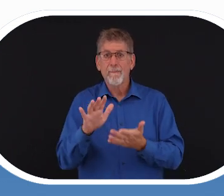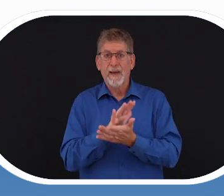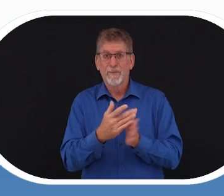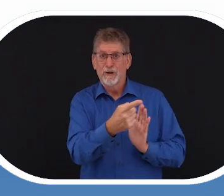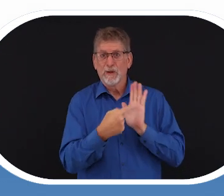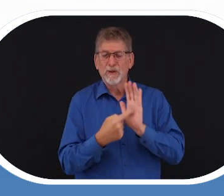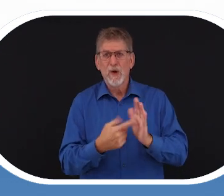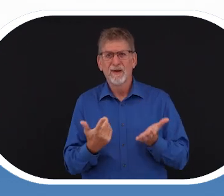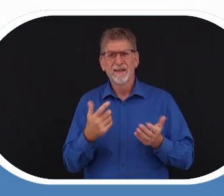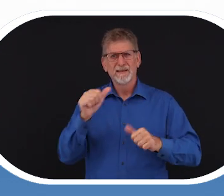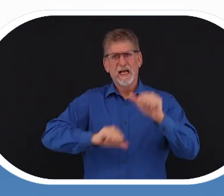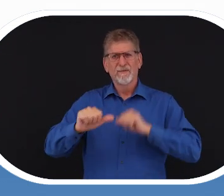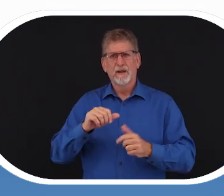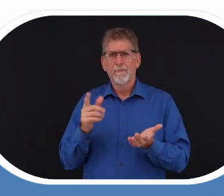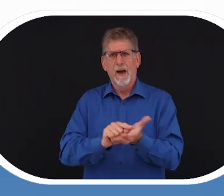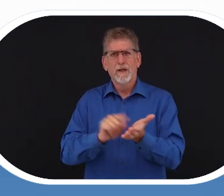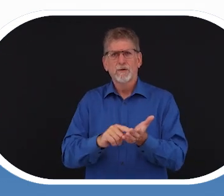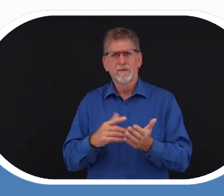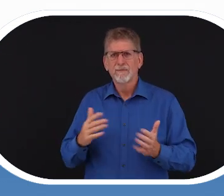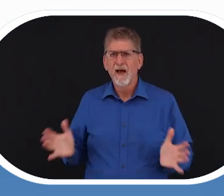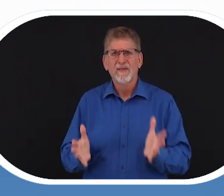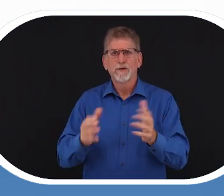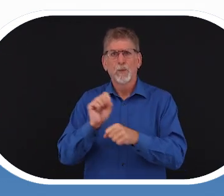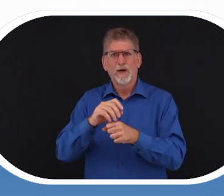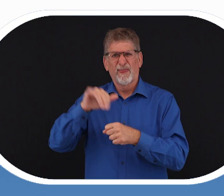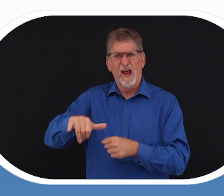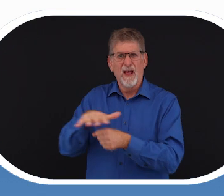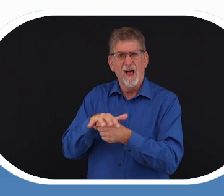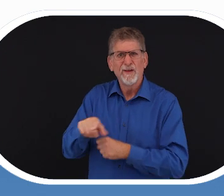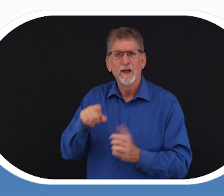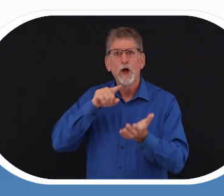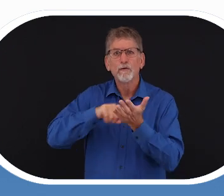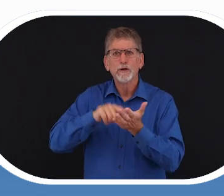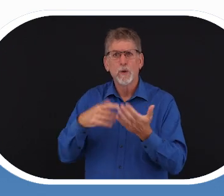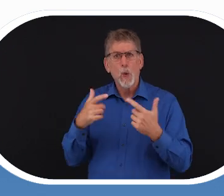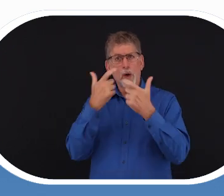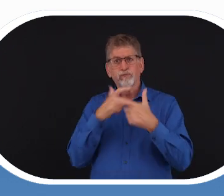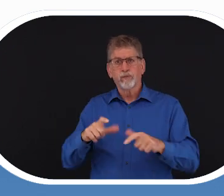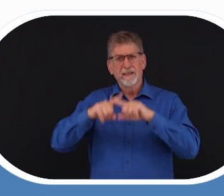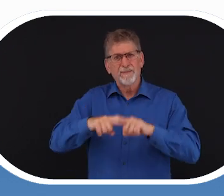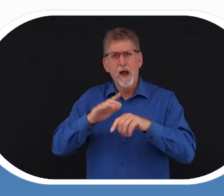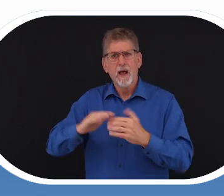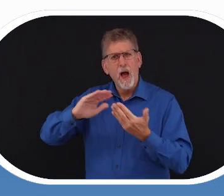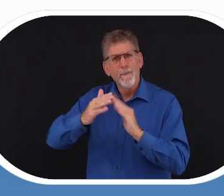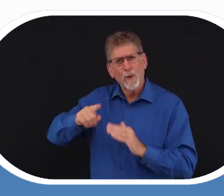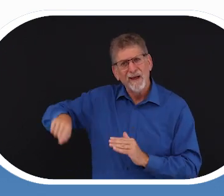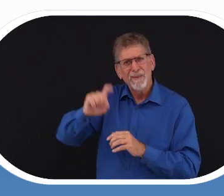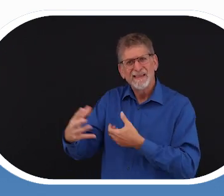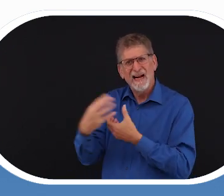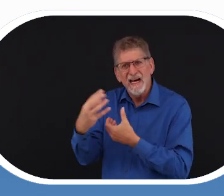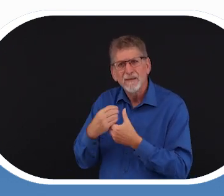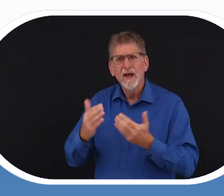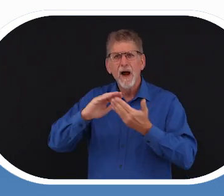area. Research that has significantly relied on community engagement and community science through a tool called Project